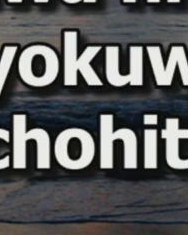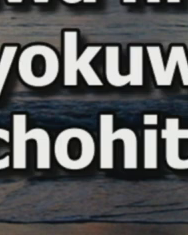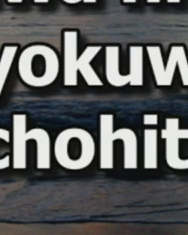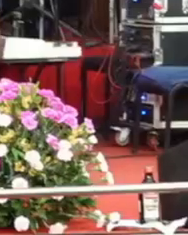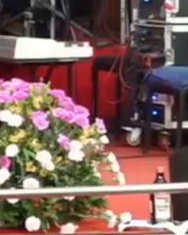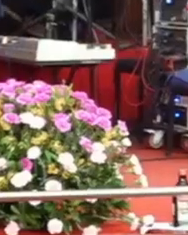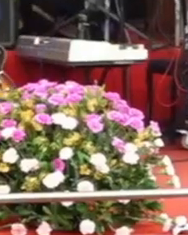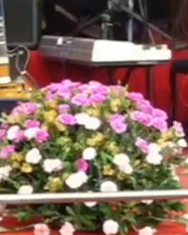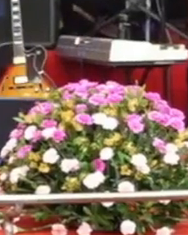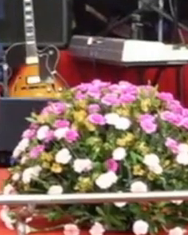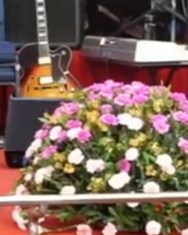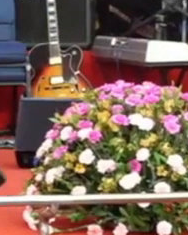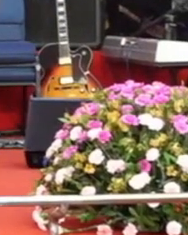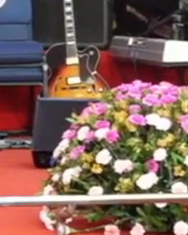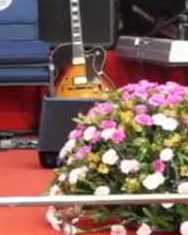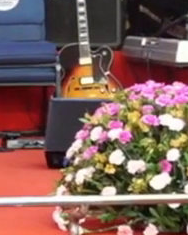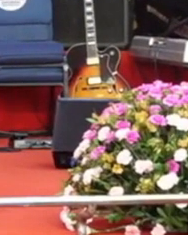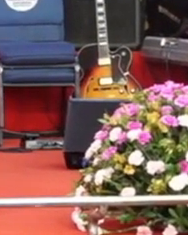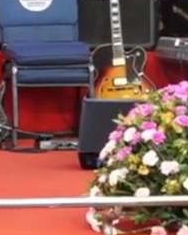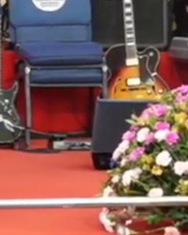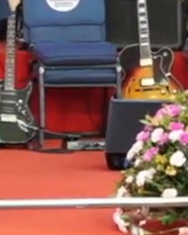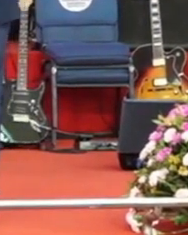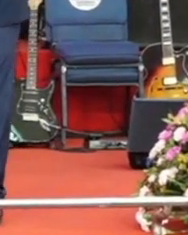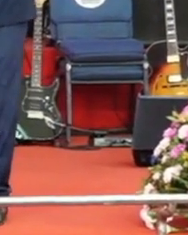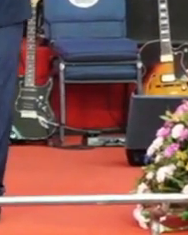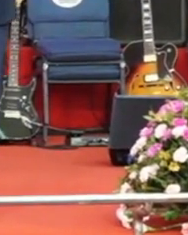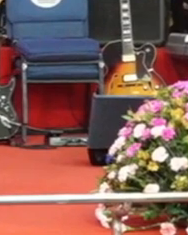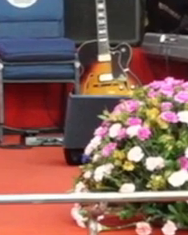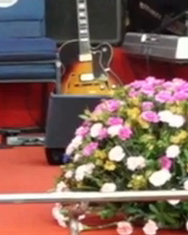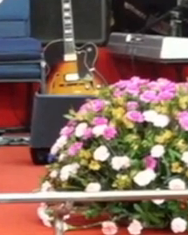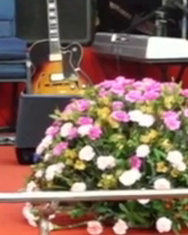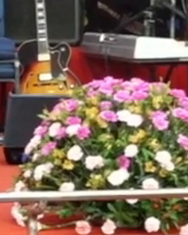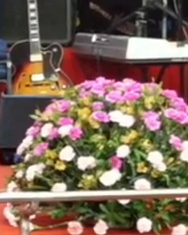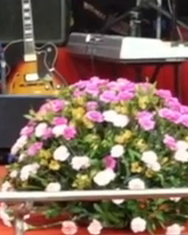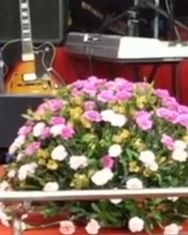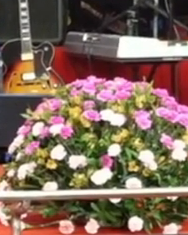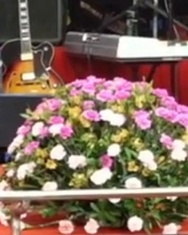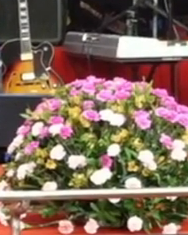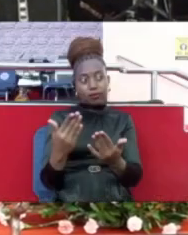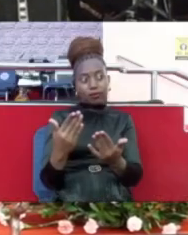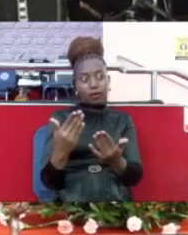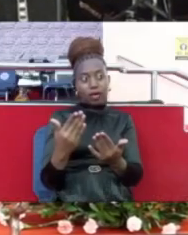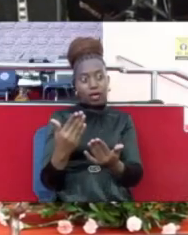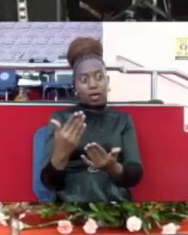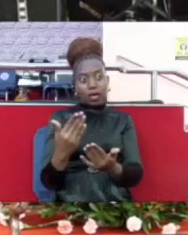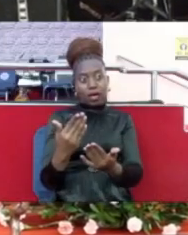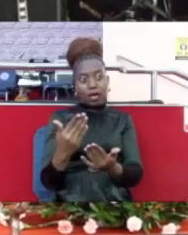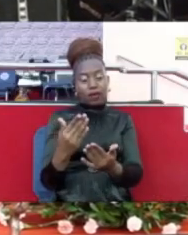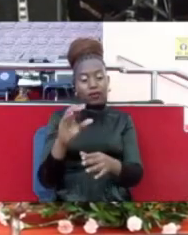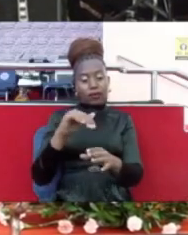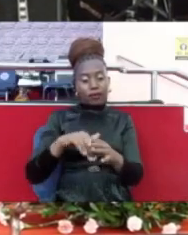Now, this lady that gave at the treasury of the temple